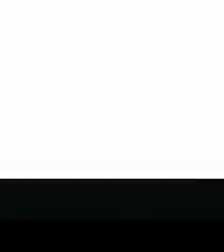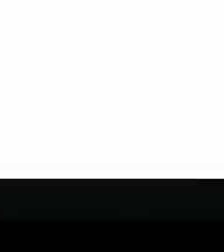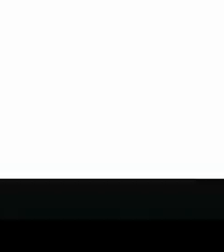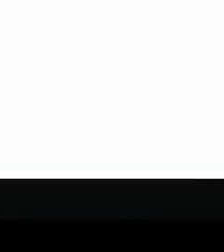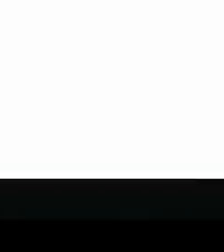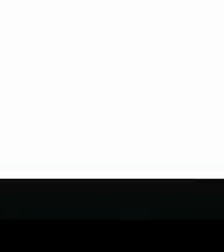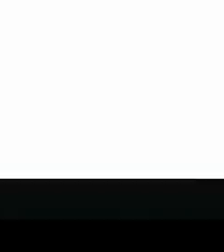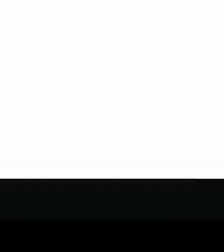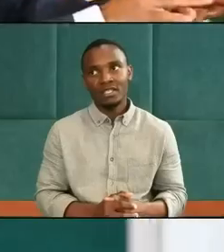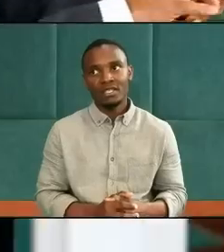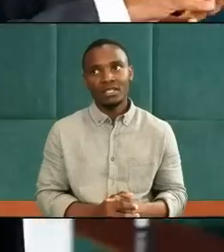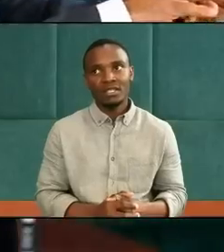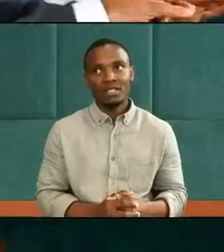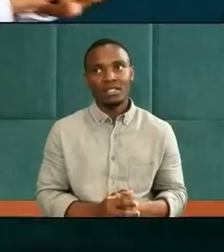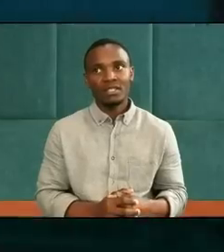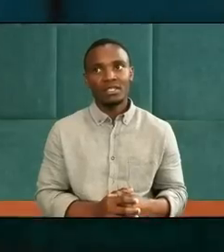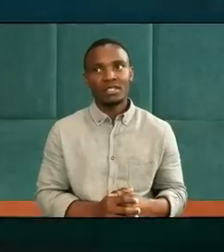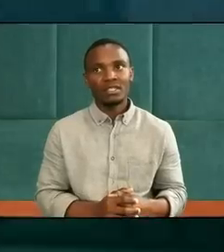Hang on.